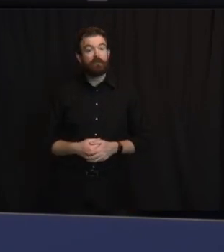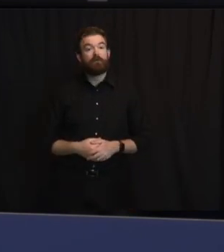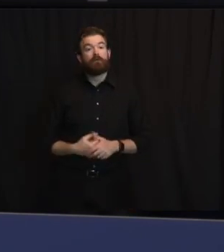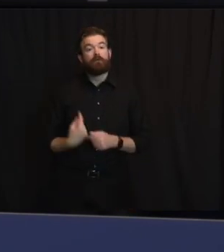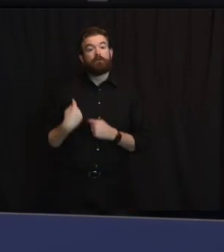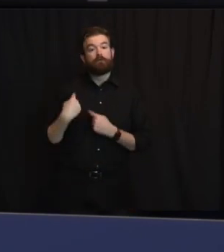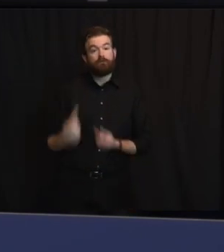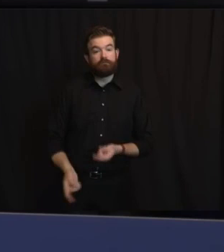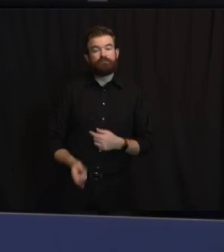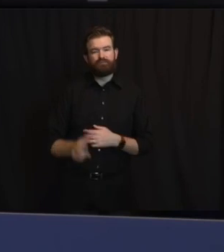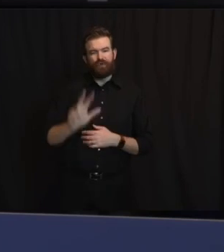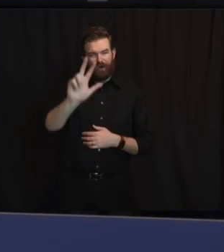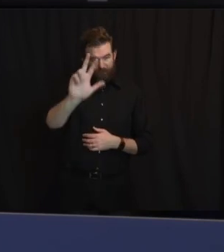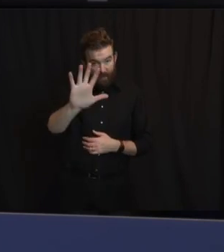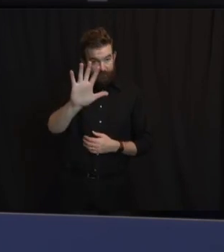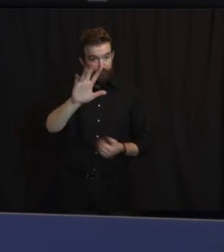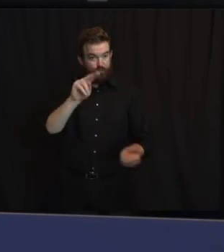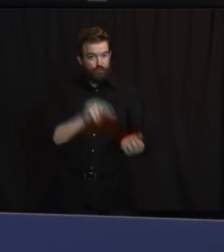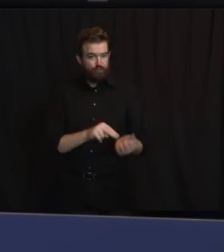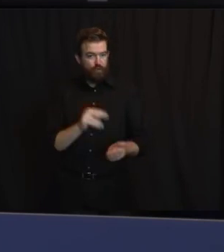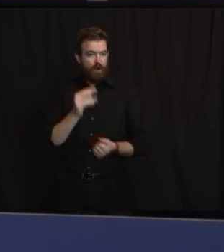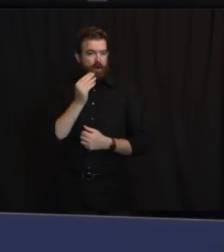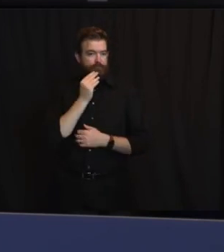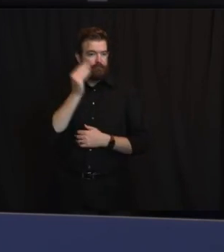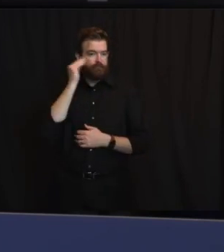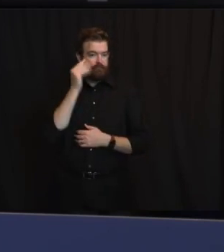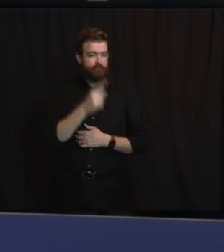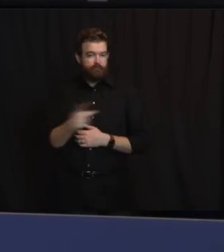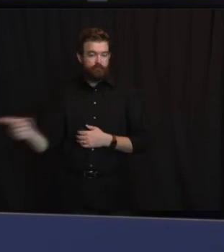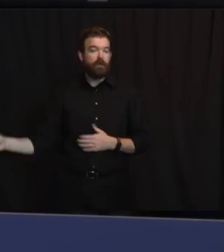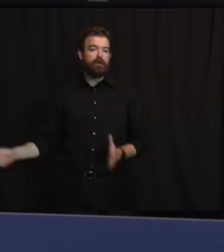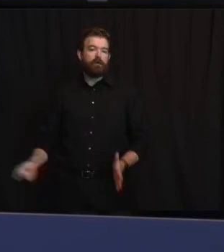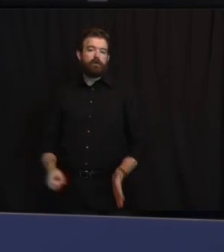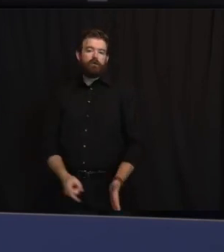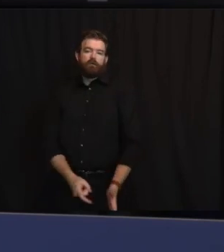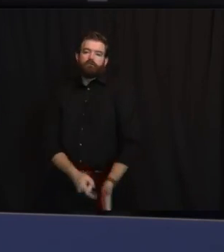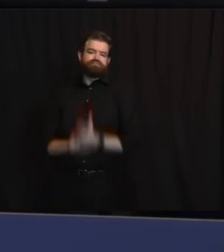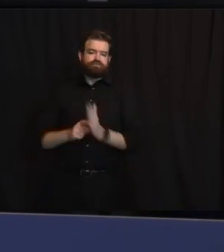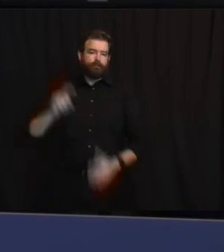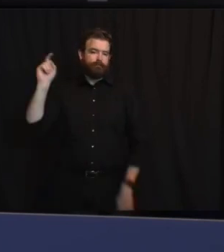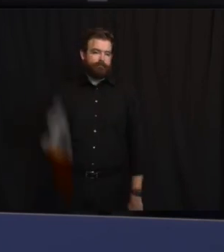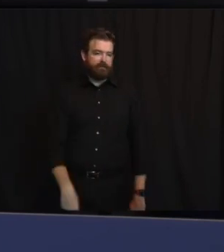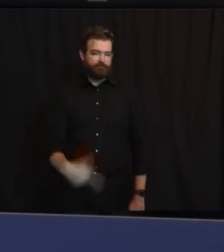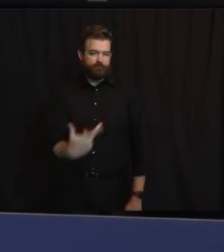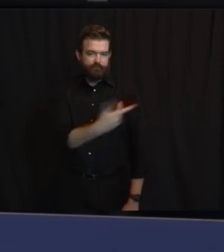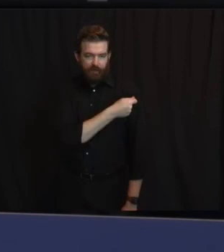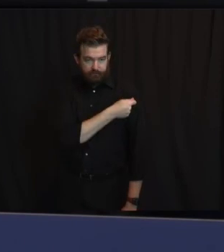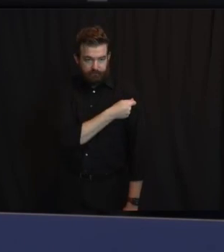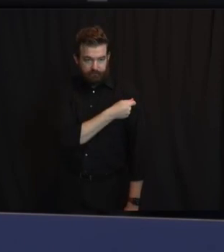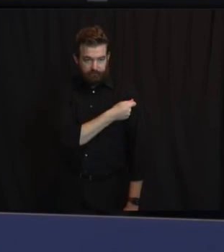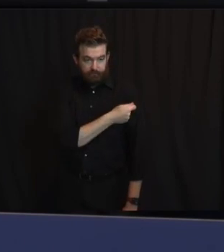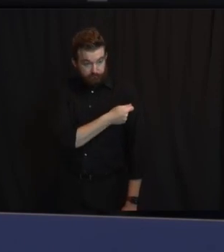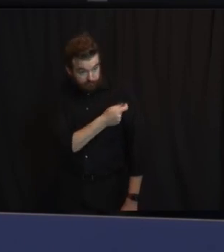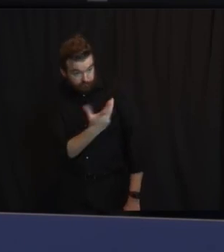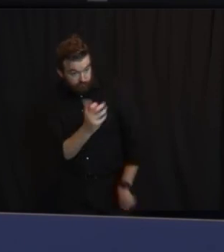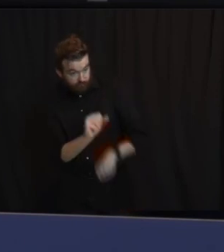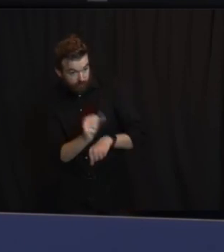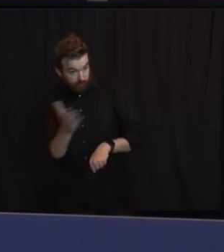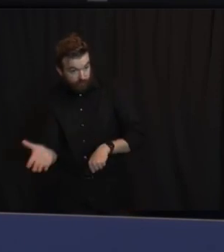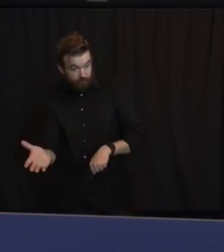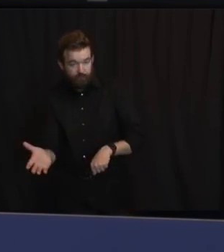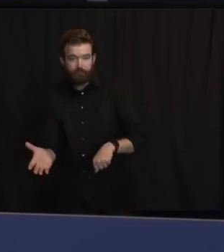our 378 have mandated the vaccine as a condition of employment, 35